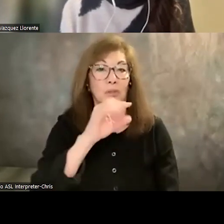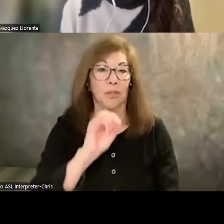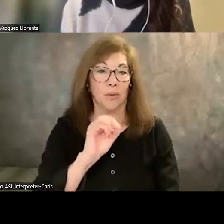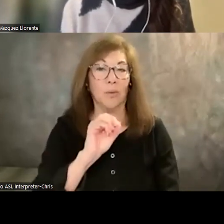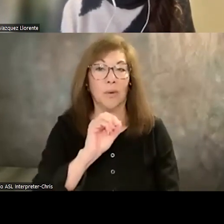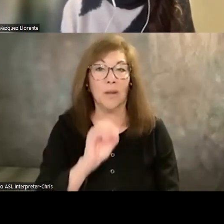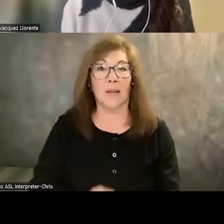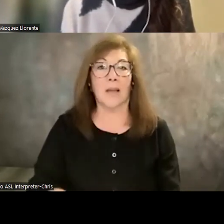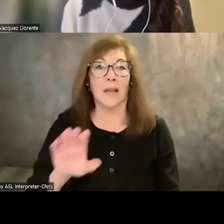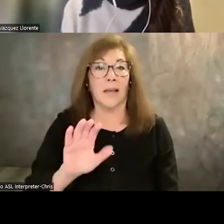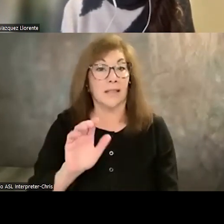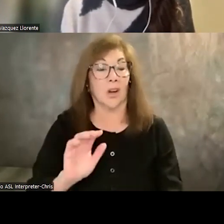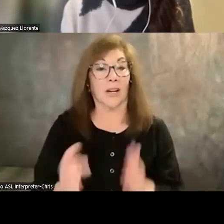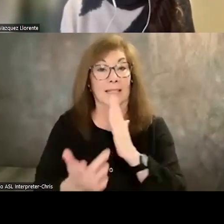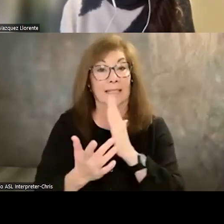Lobonavia, who is